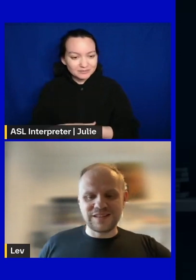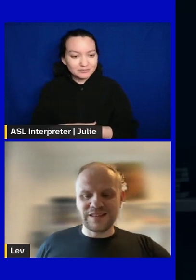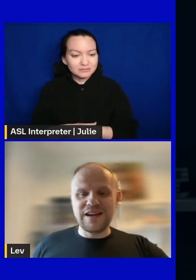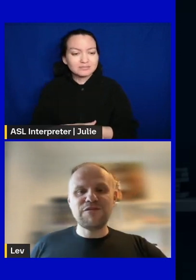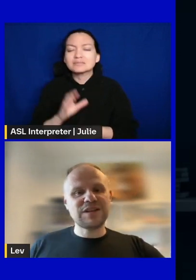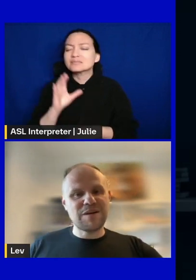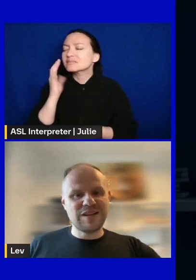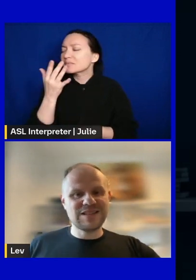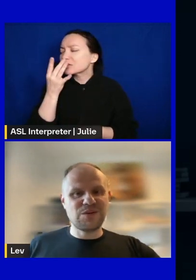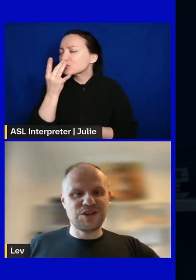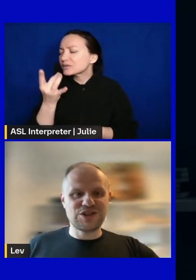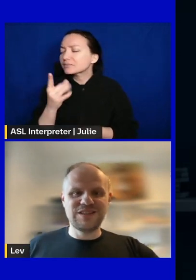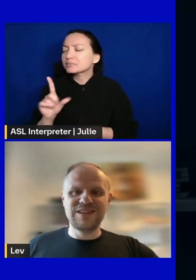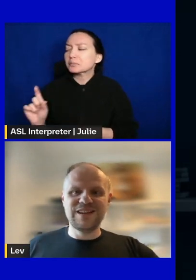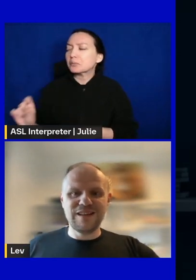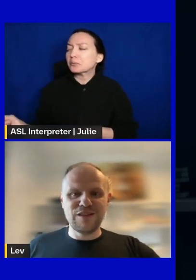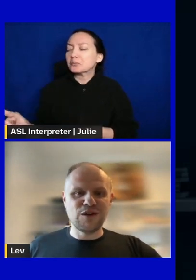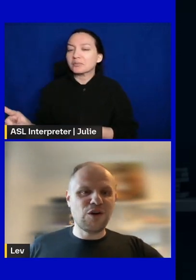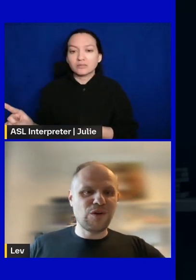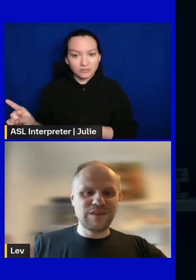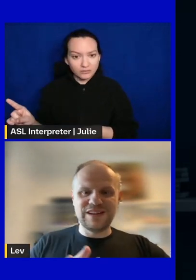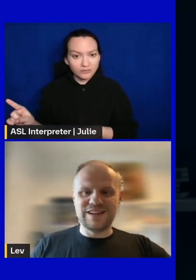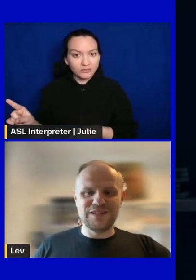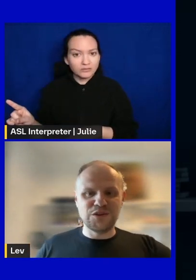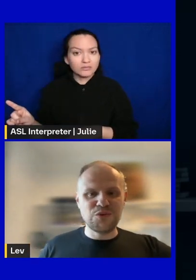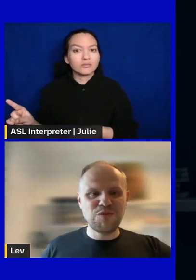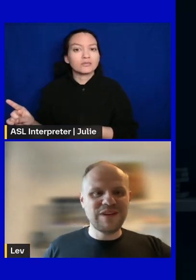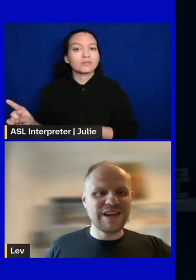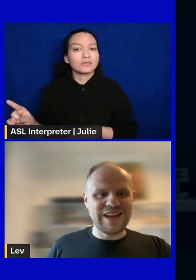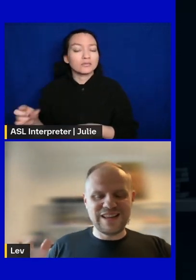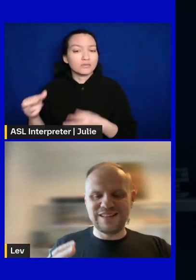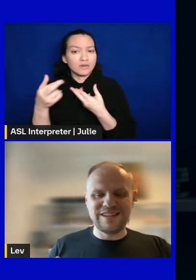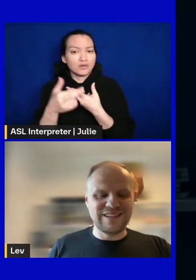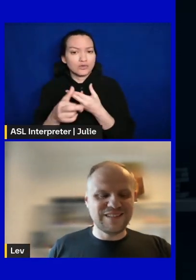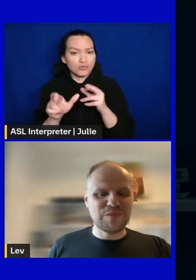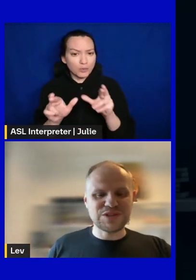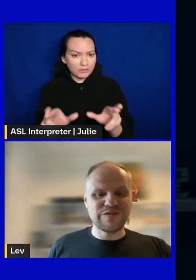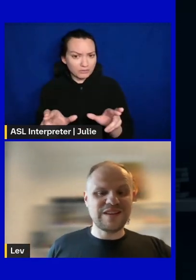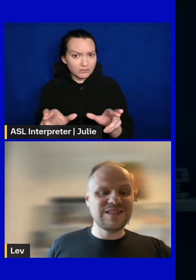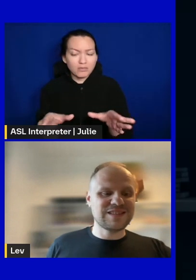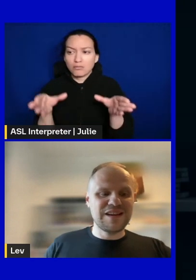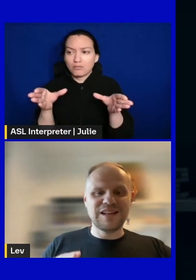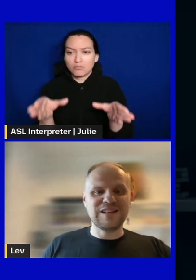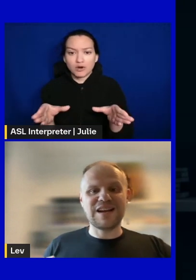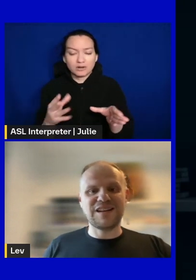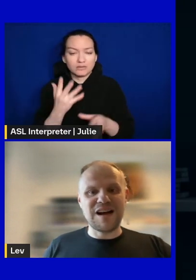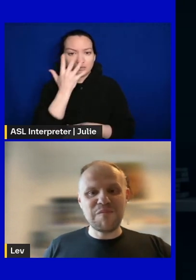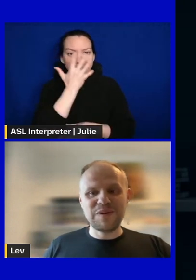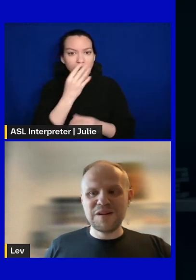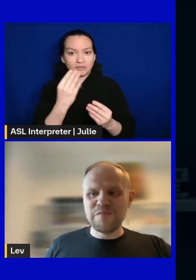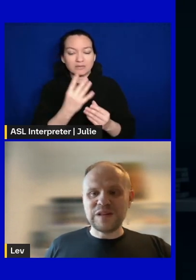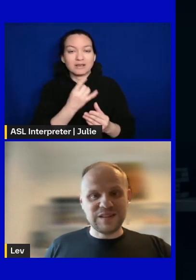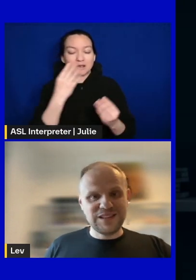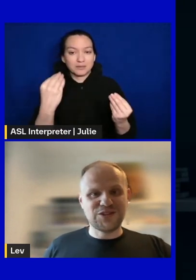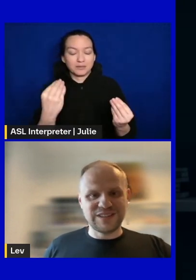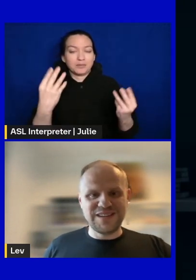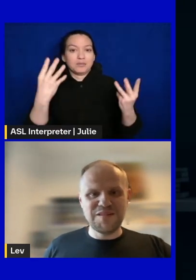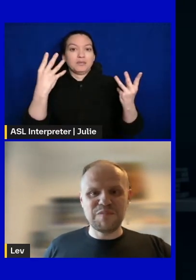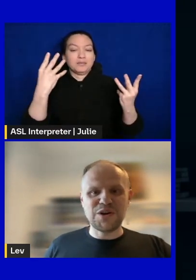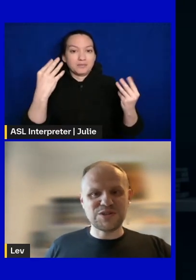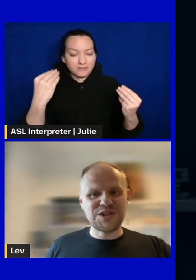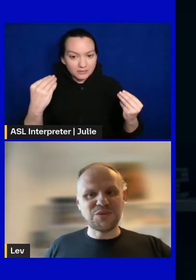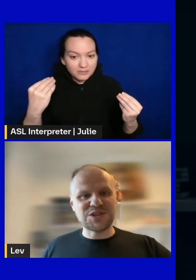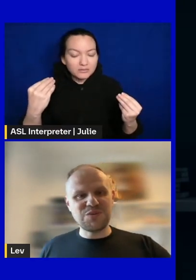interesting thing, that every time I asked the question, the room and the person face lighten up,